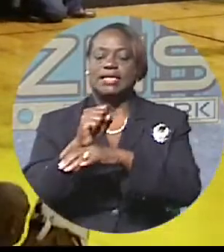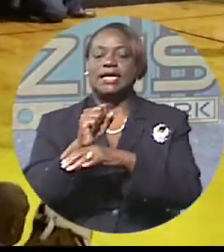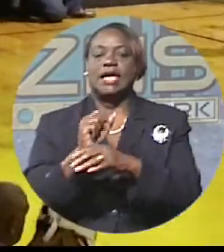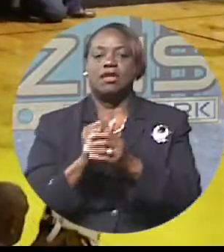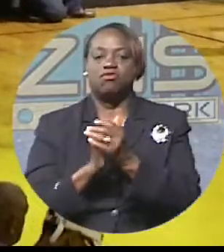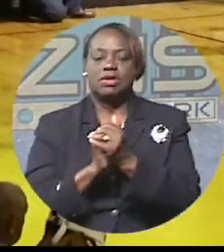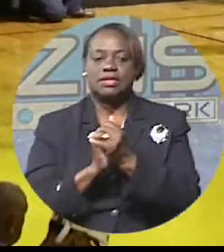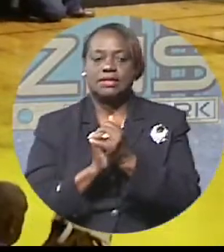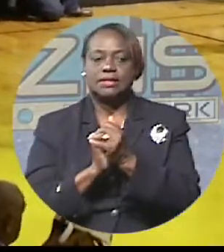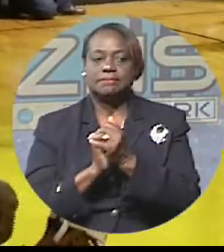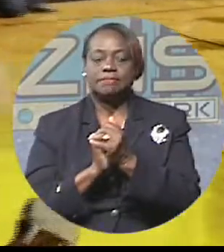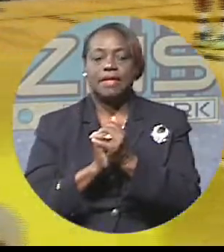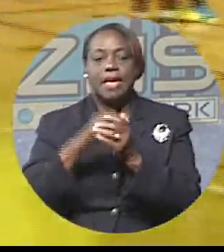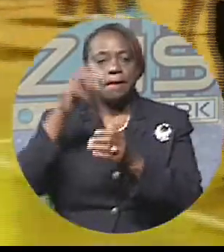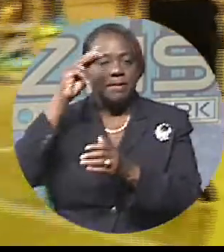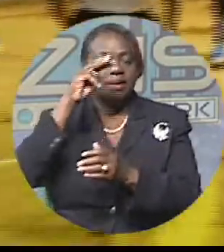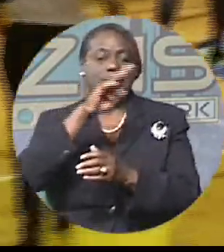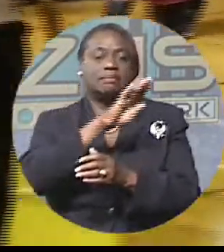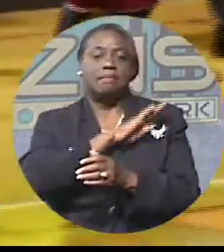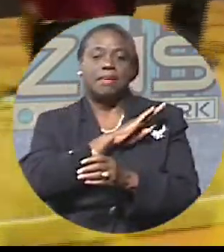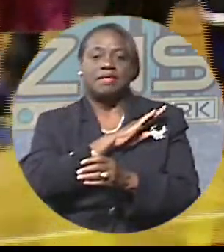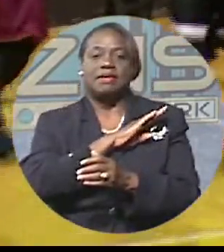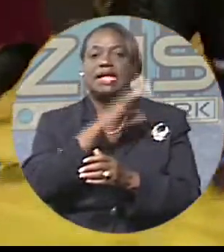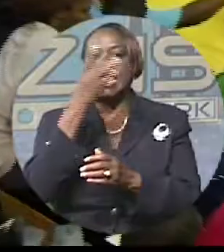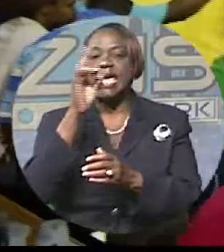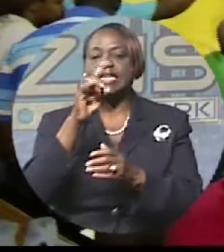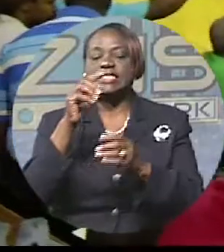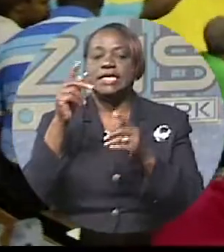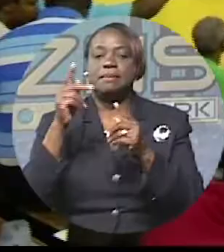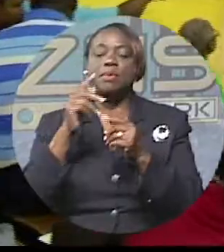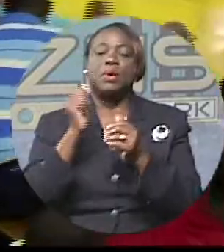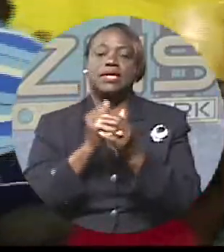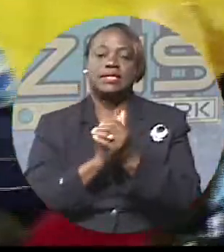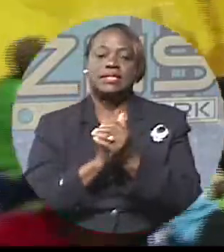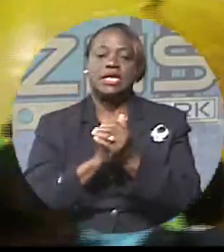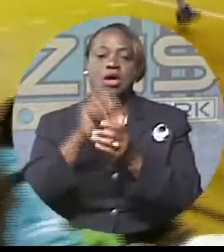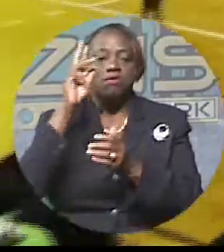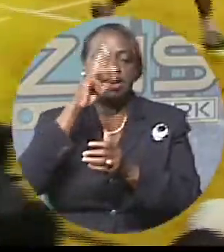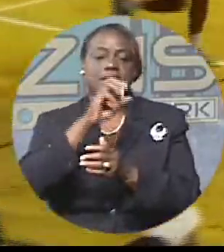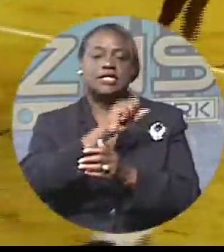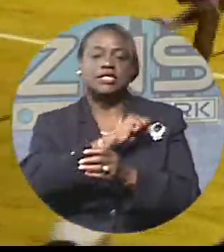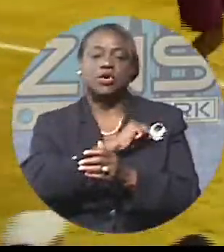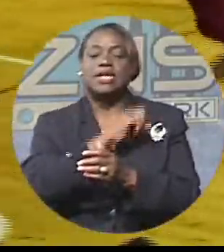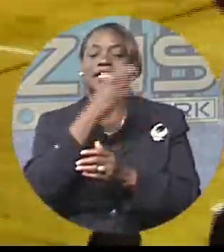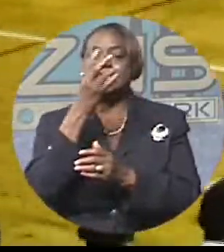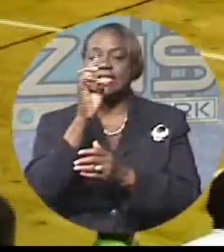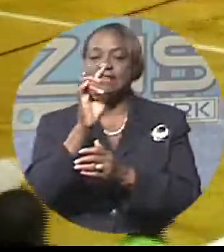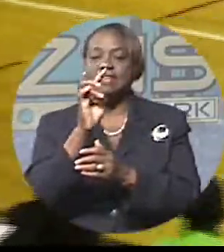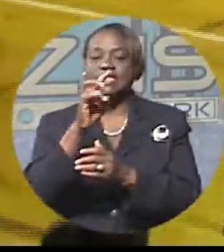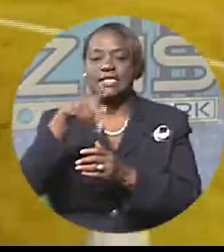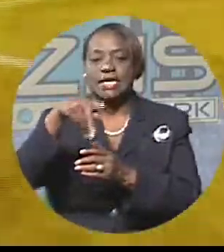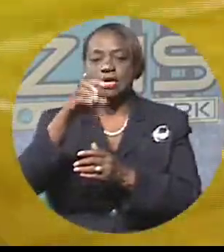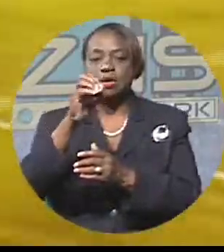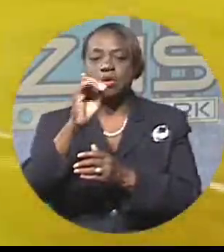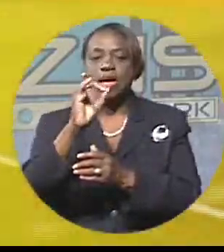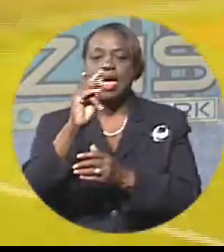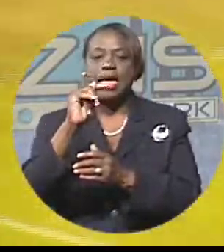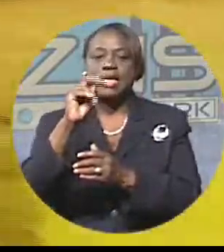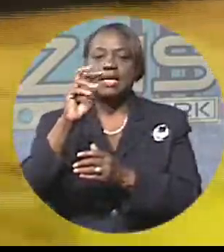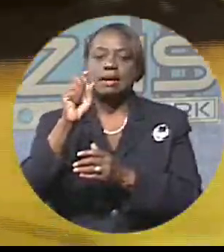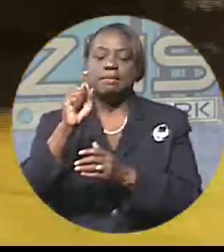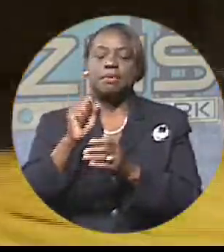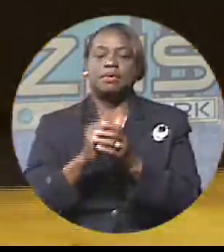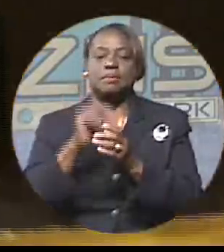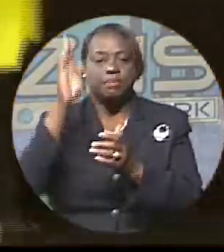and 10 rebounds. Michael Bethel chipped in with 18 points, while Randon Scott added 17. South Andrews got a game-high 30 points